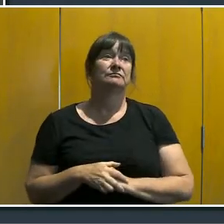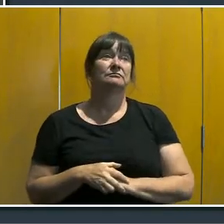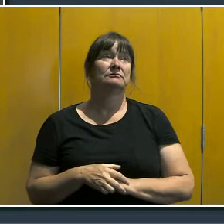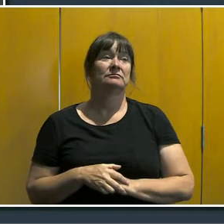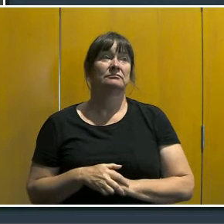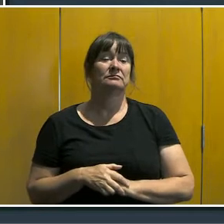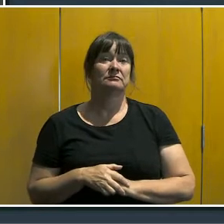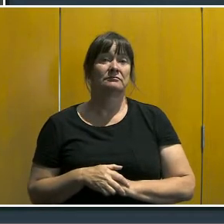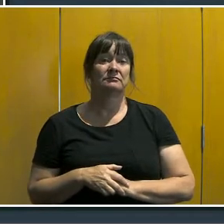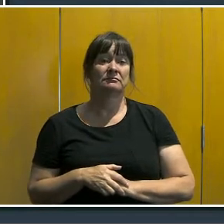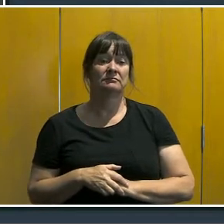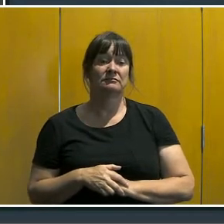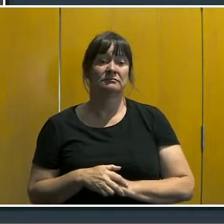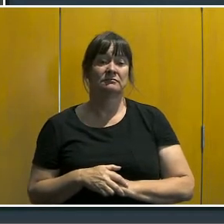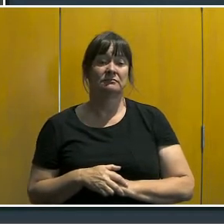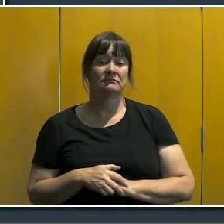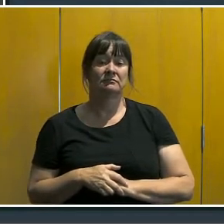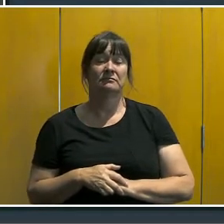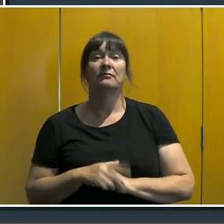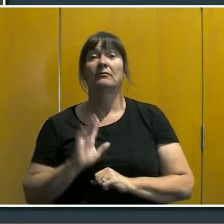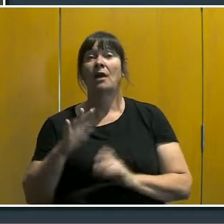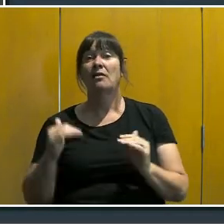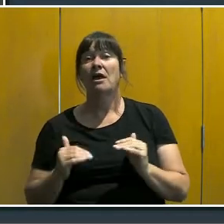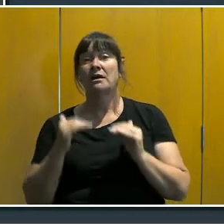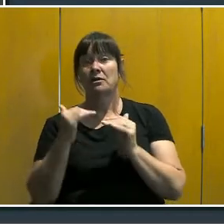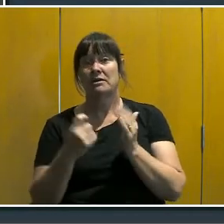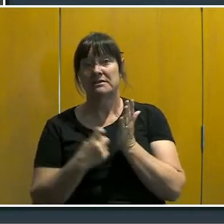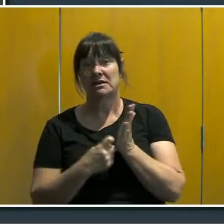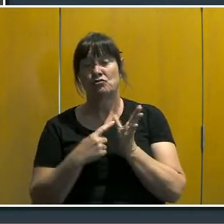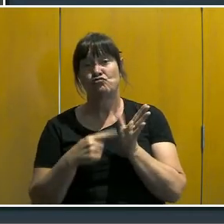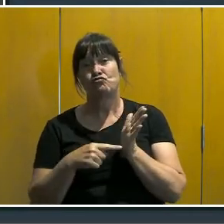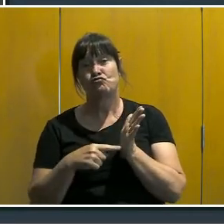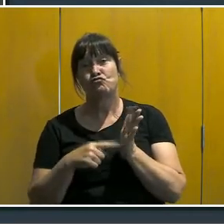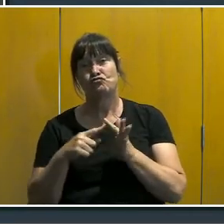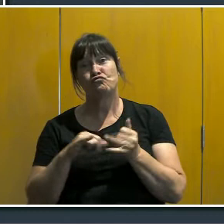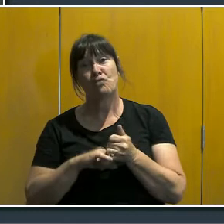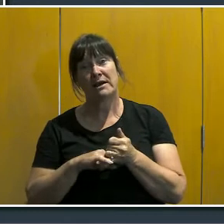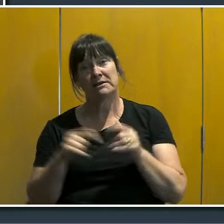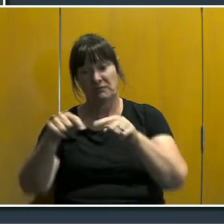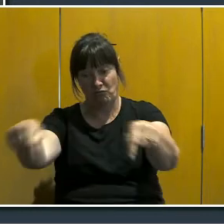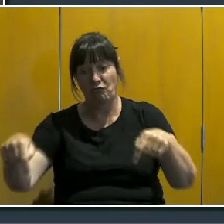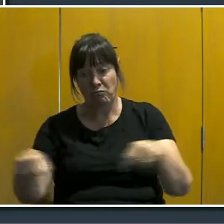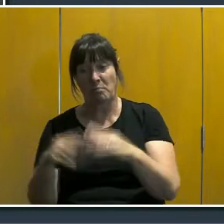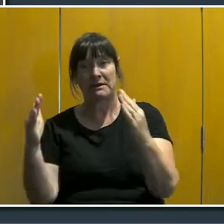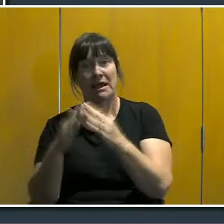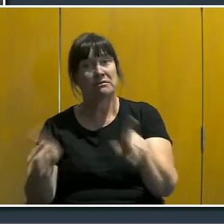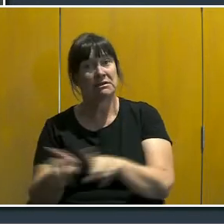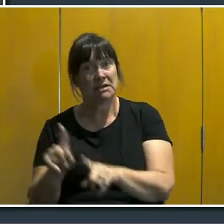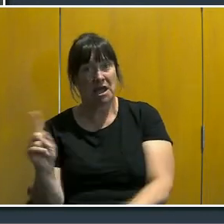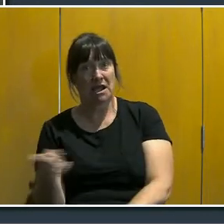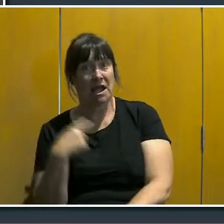The increase in rates for the properties like ours is just a bit over an